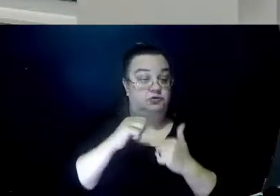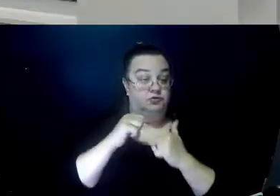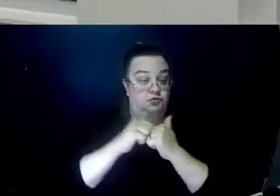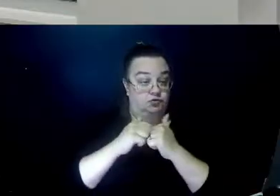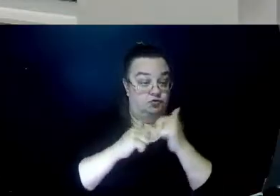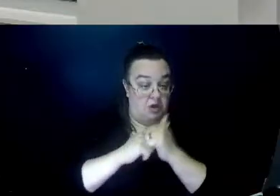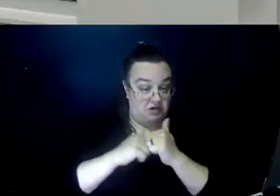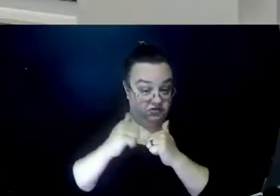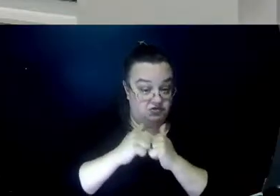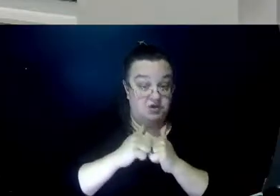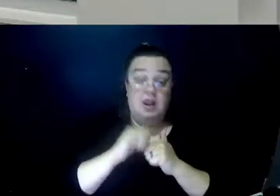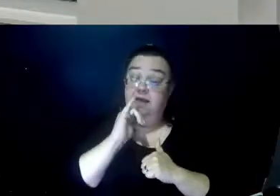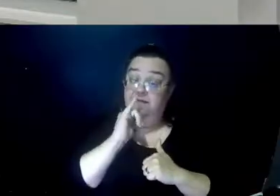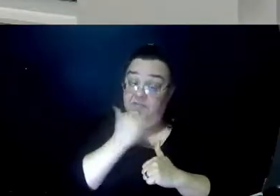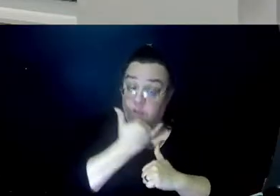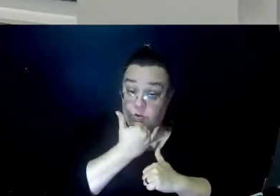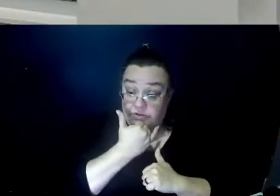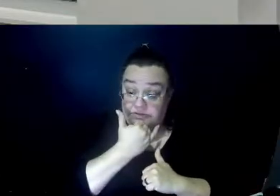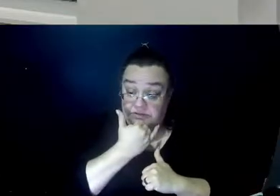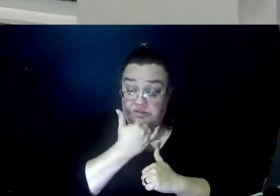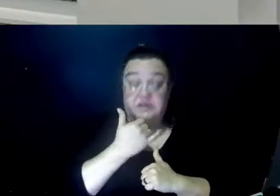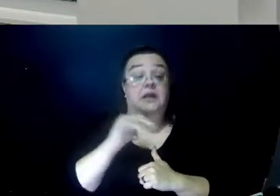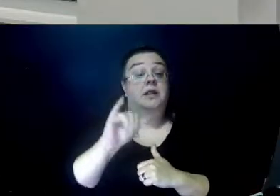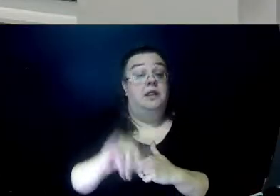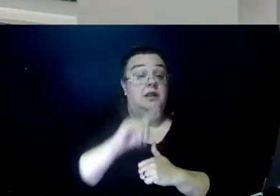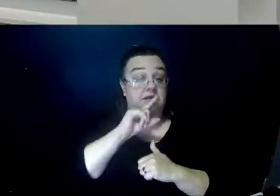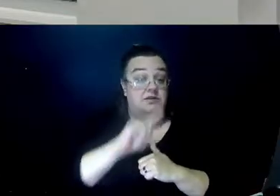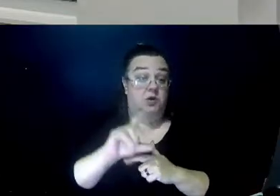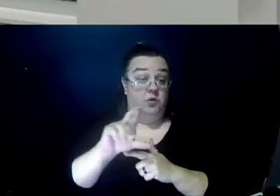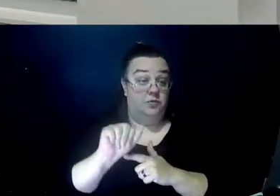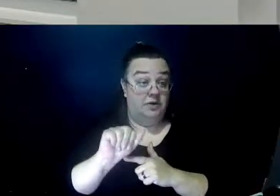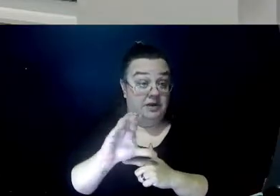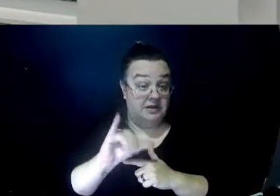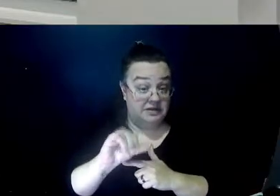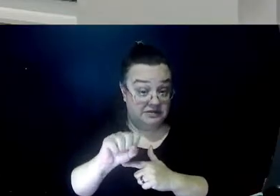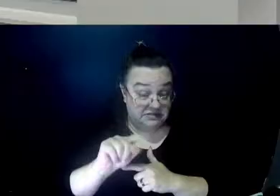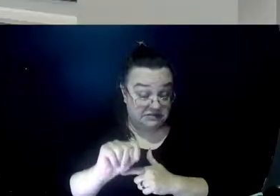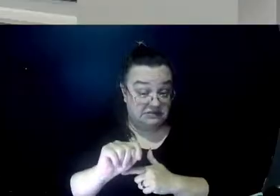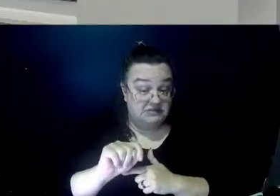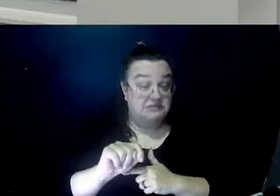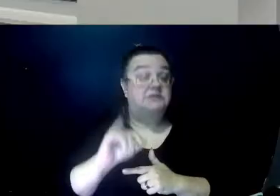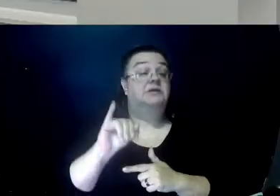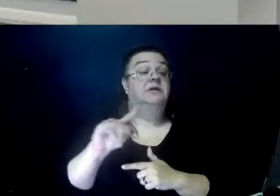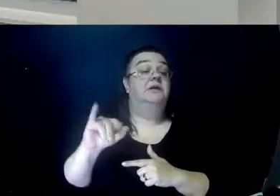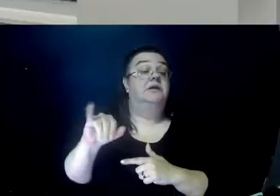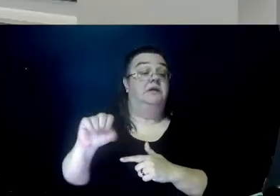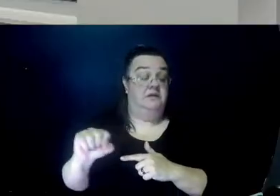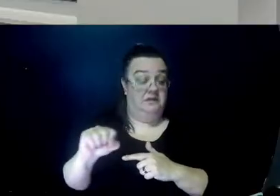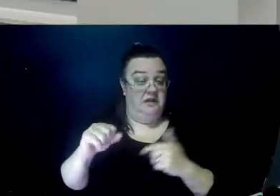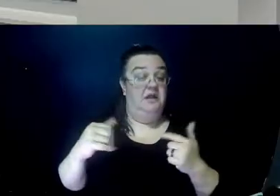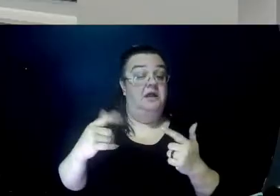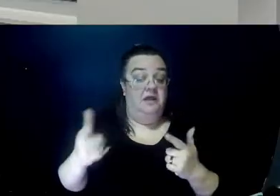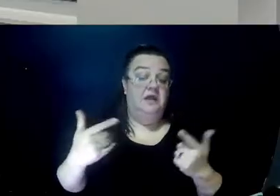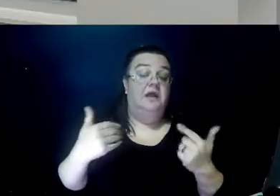structurally flawed. It is racist. It has